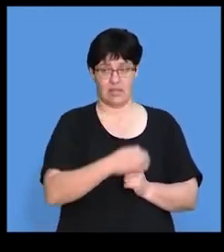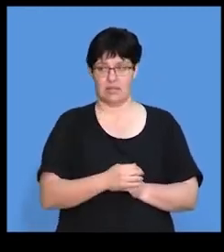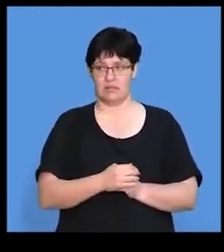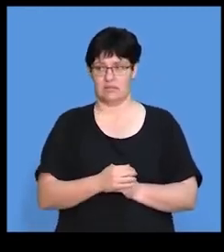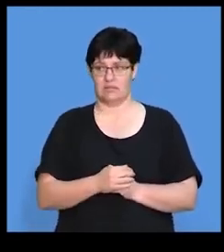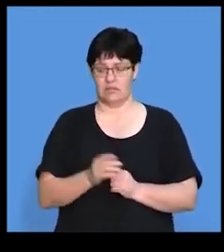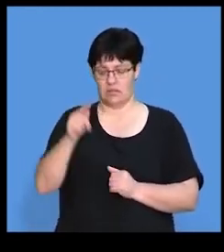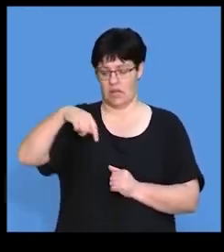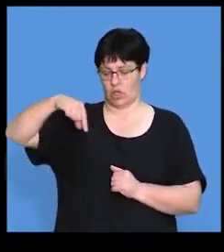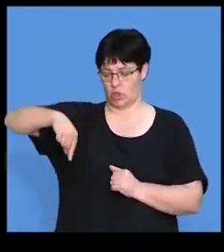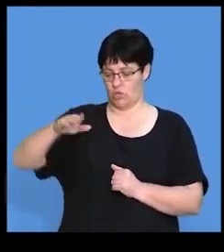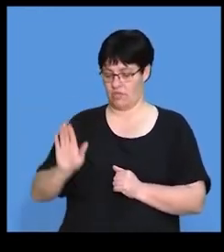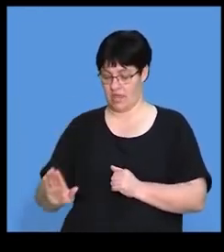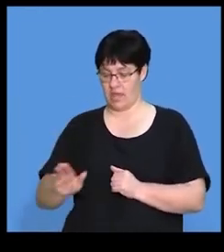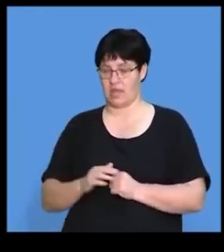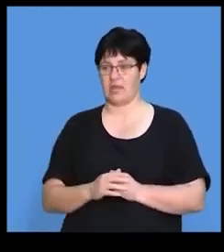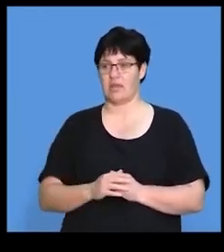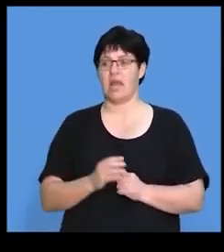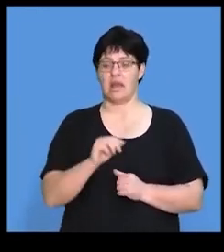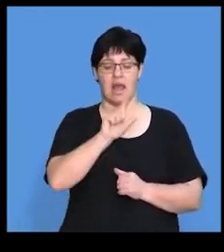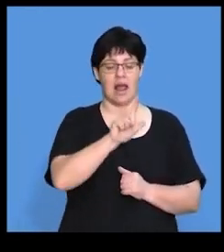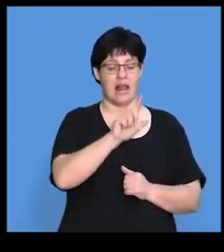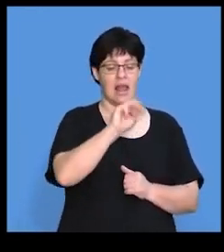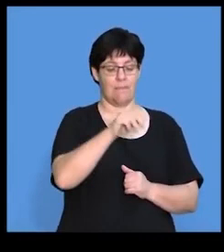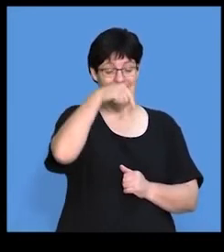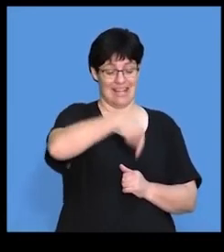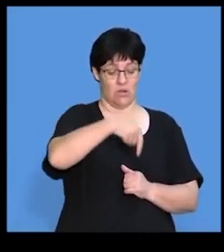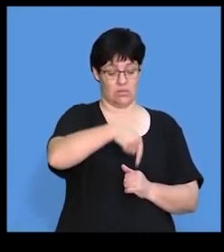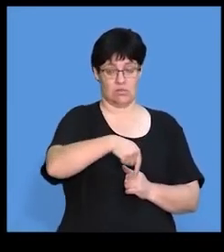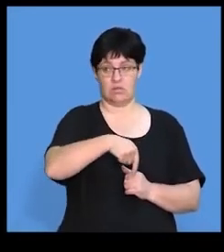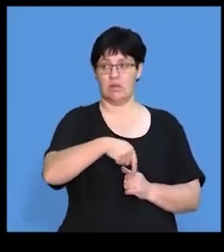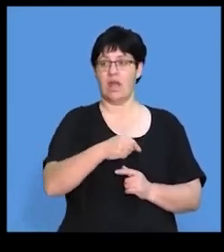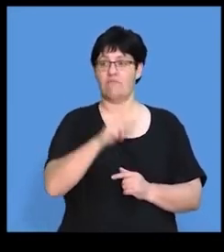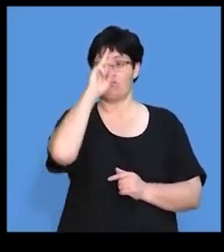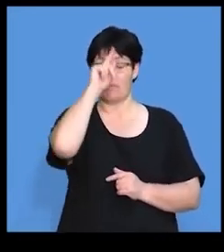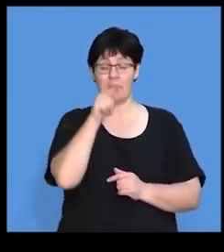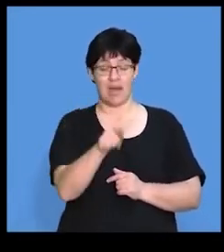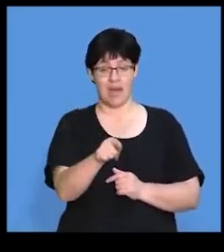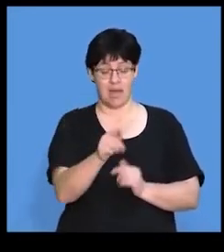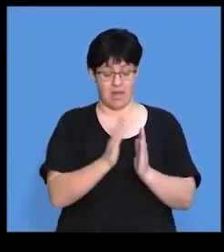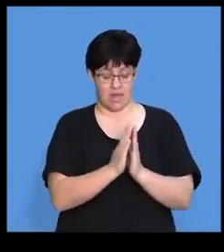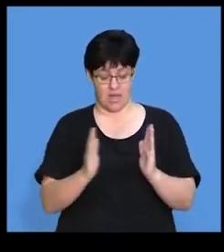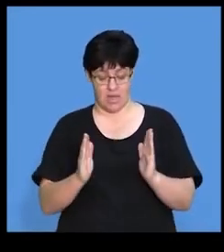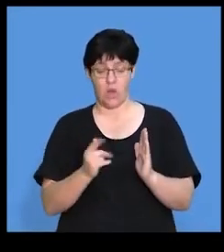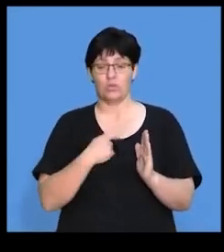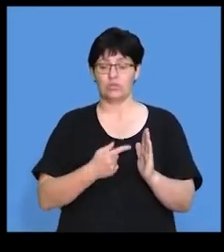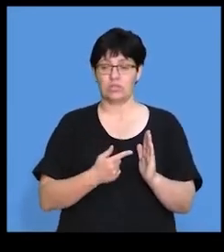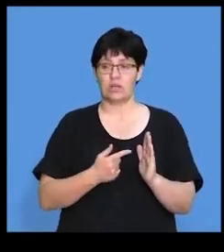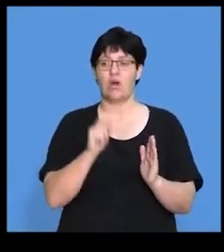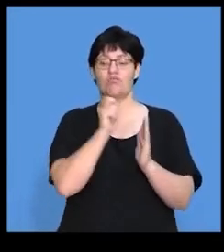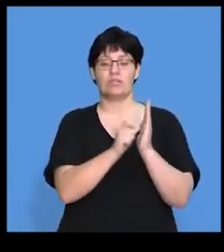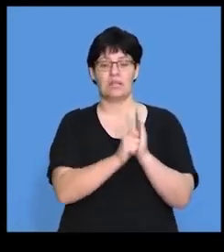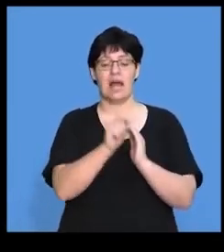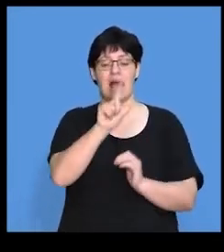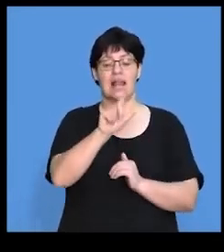there, we have angle Q over there, and then we have LM down here. And if you remember, we've just found, or